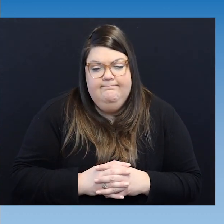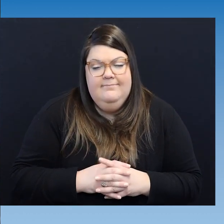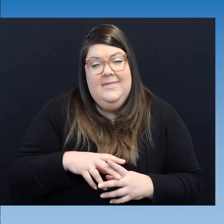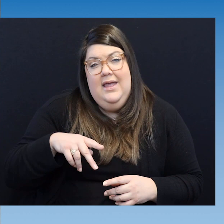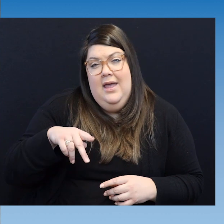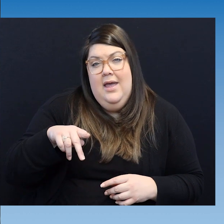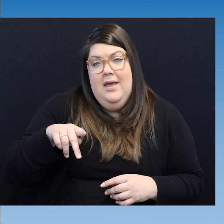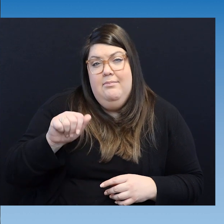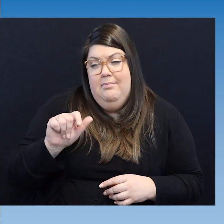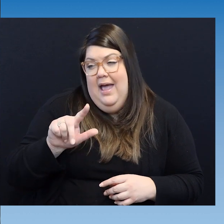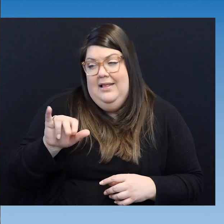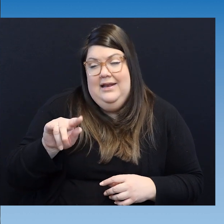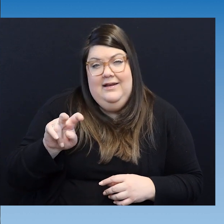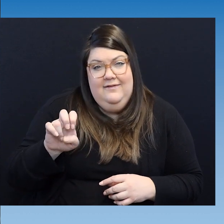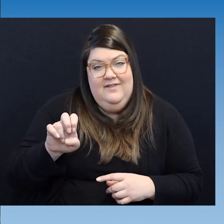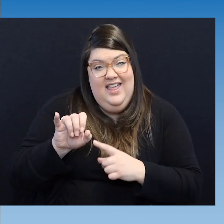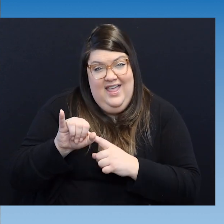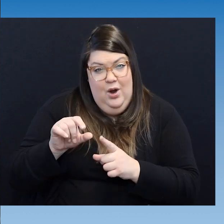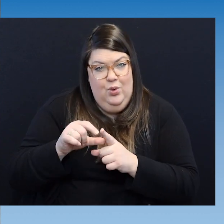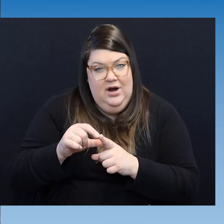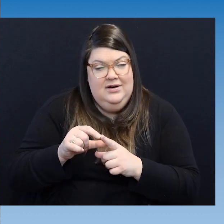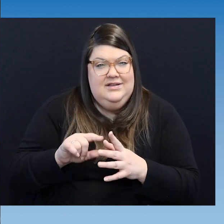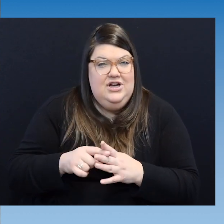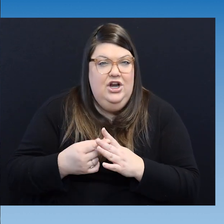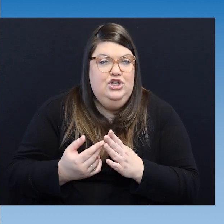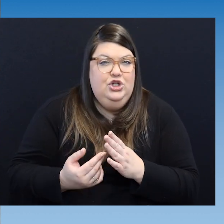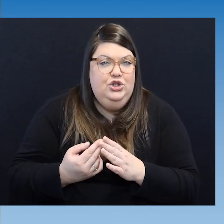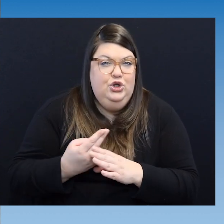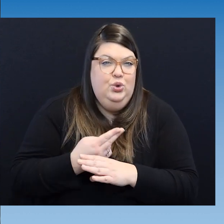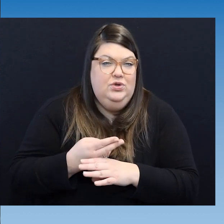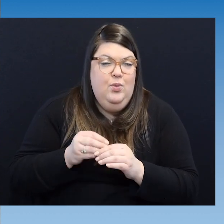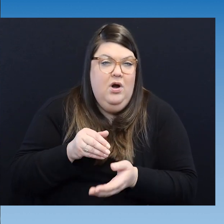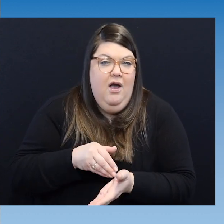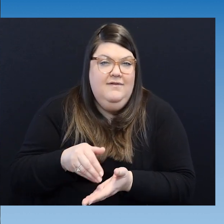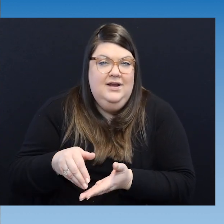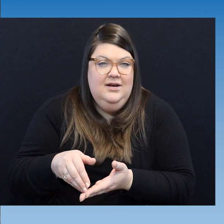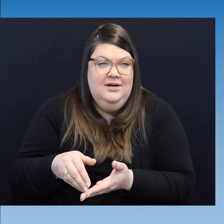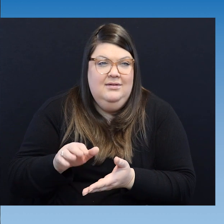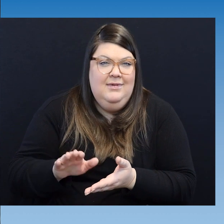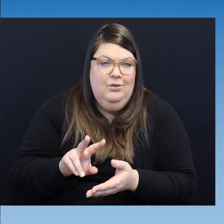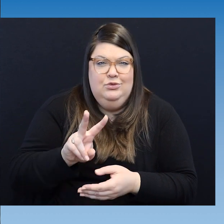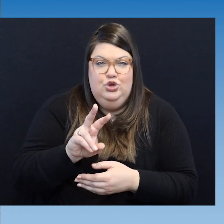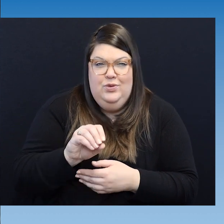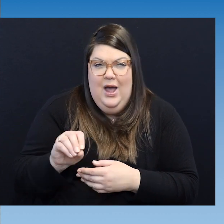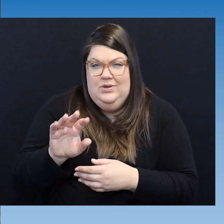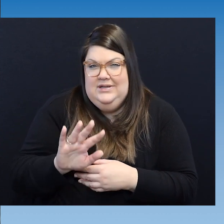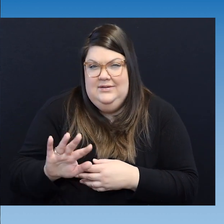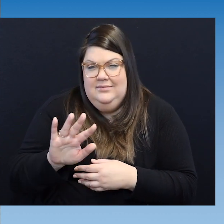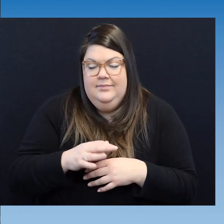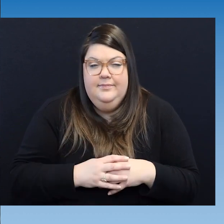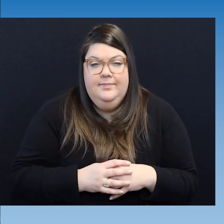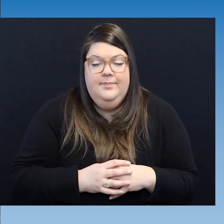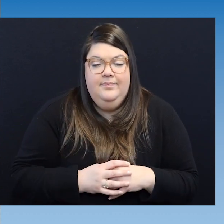Palliative started to be a word that was used more frequently around in 2000. And I